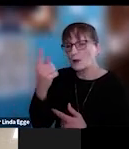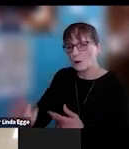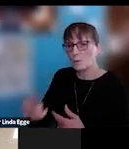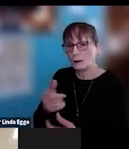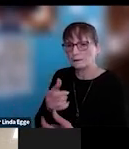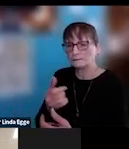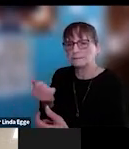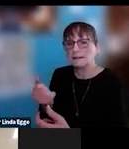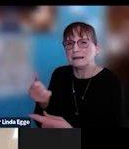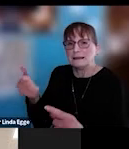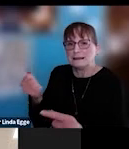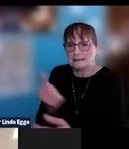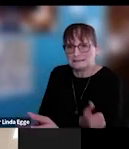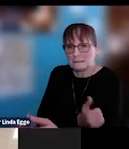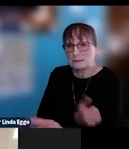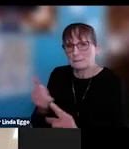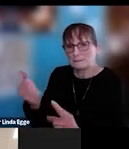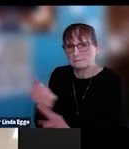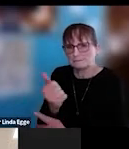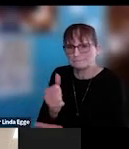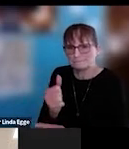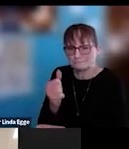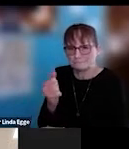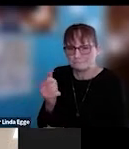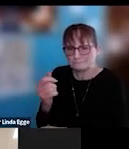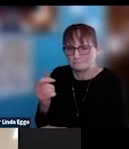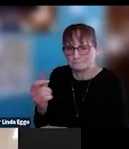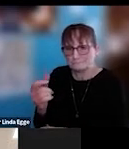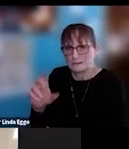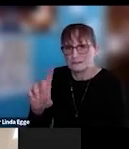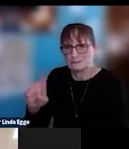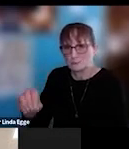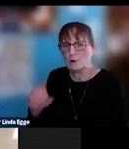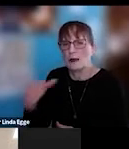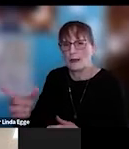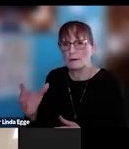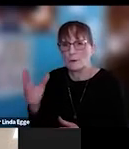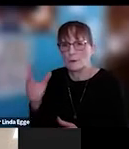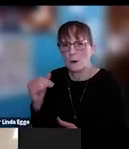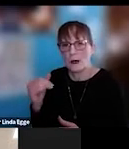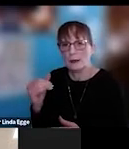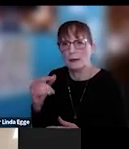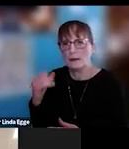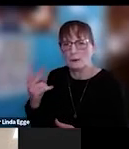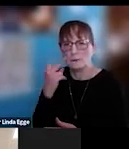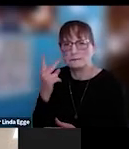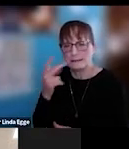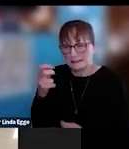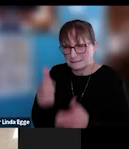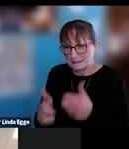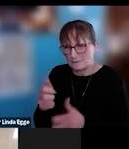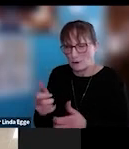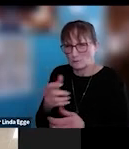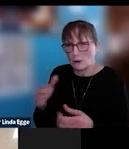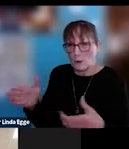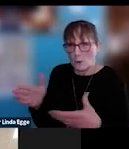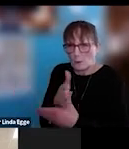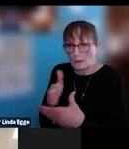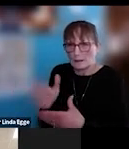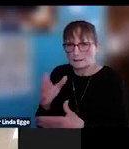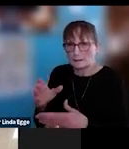is, how we treat it, what we treat it with, and why we see the difficulties that we see within this